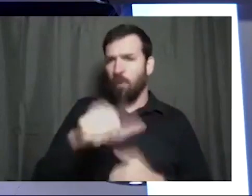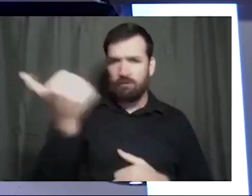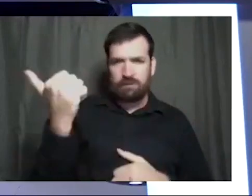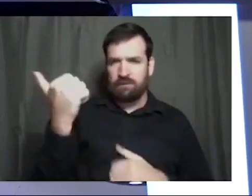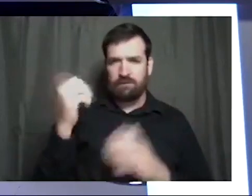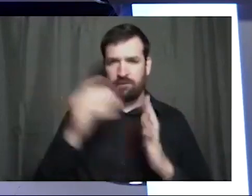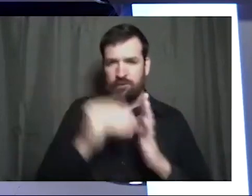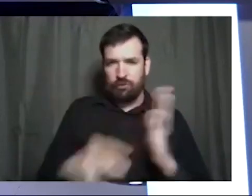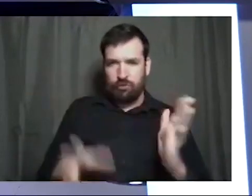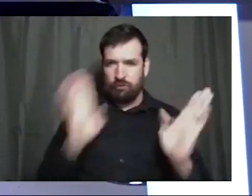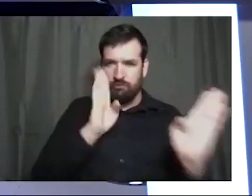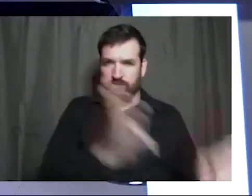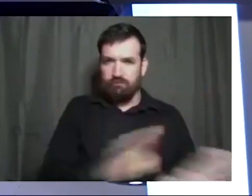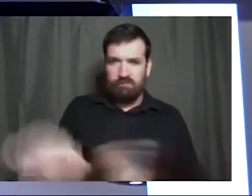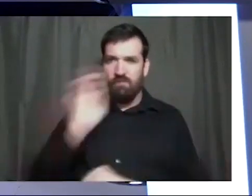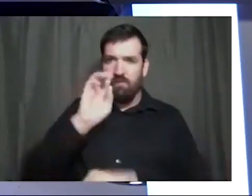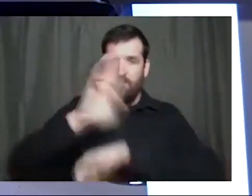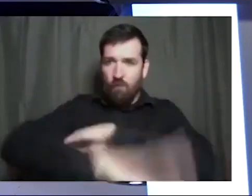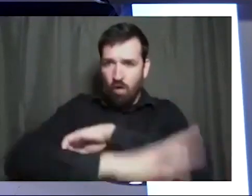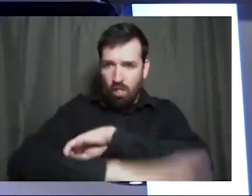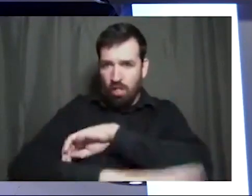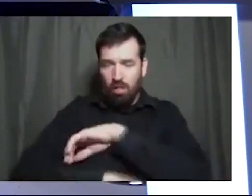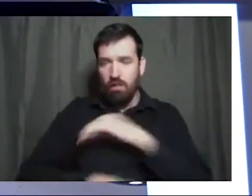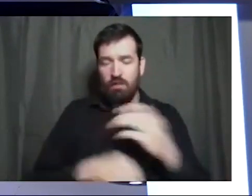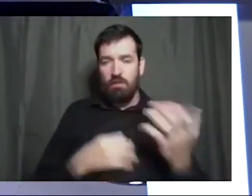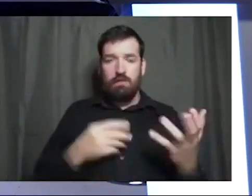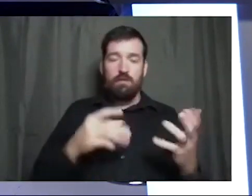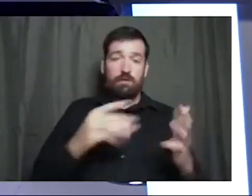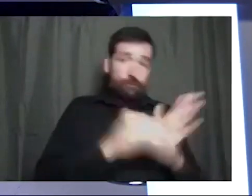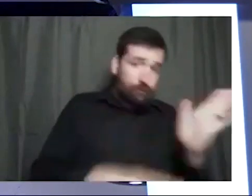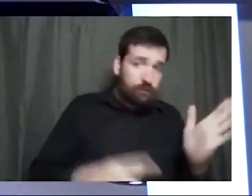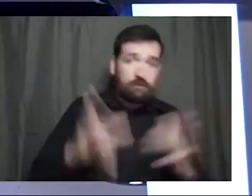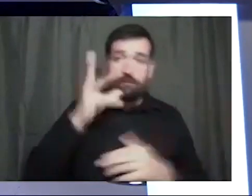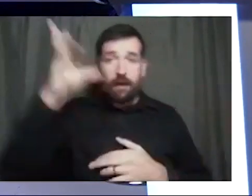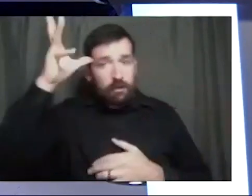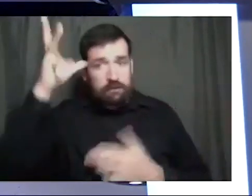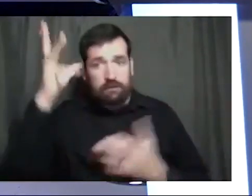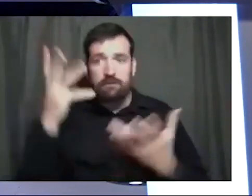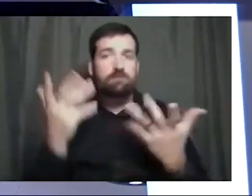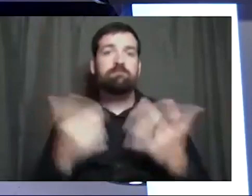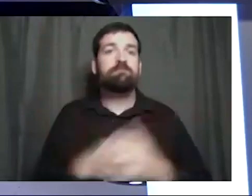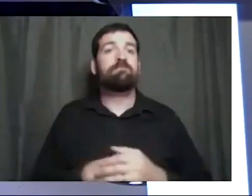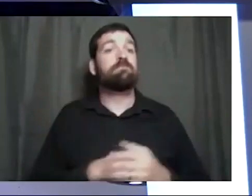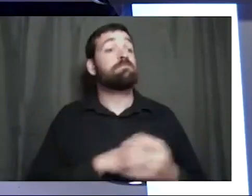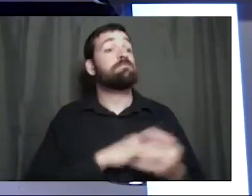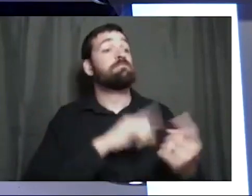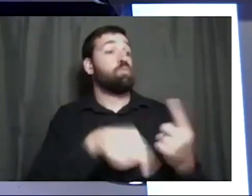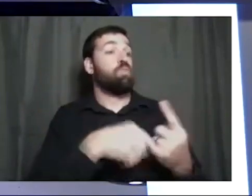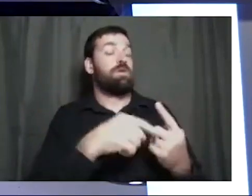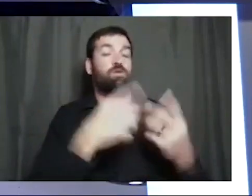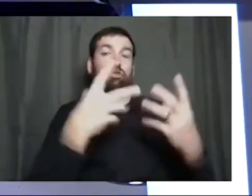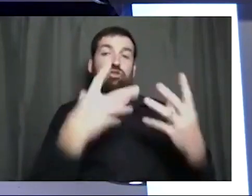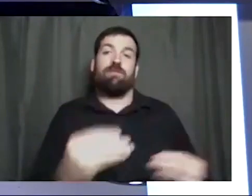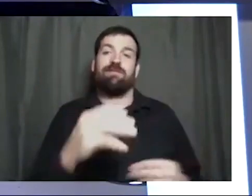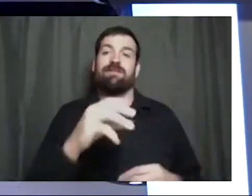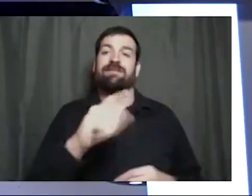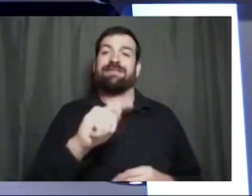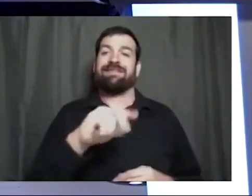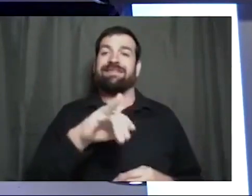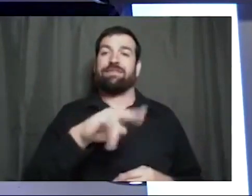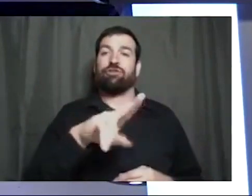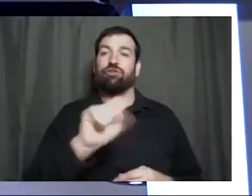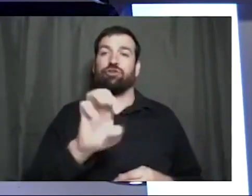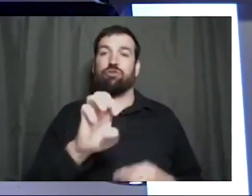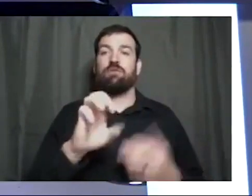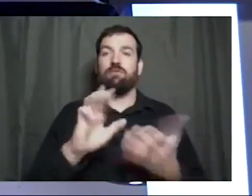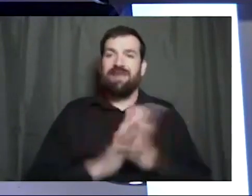advice you have for students, parents? What do you got? Yeah, I think when you get back to the soft tissue injury standpoint that we were talking about, acclimatization, so